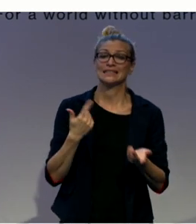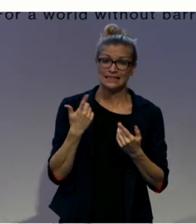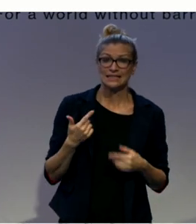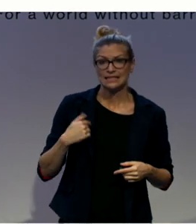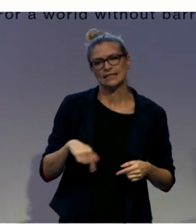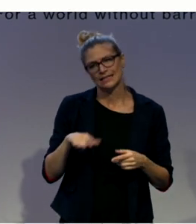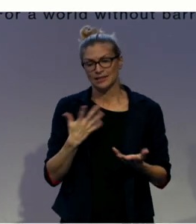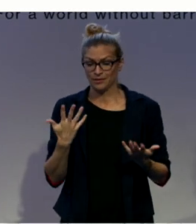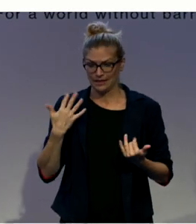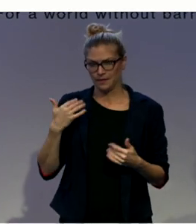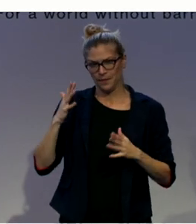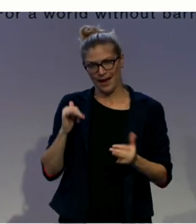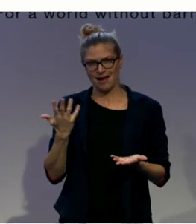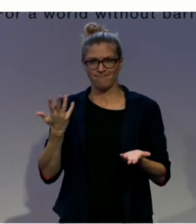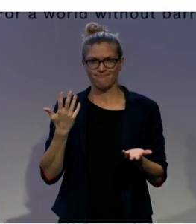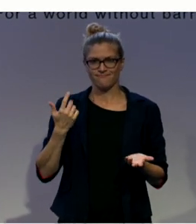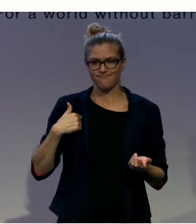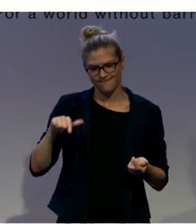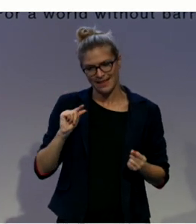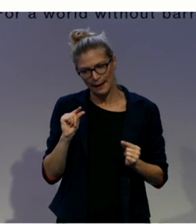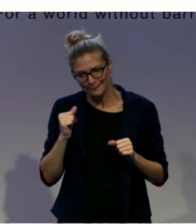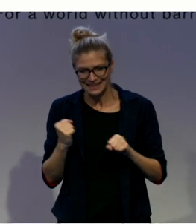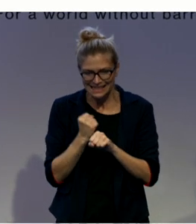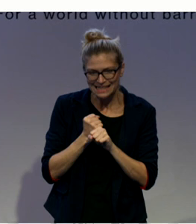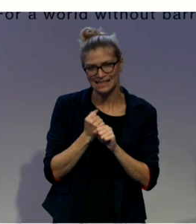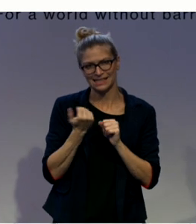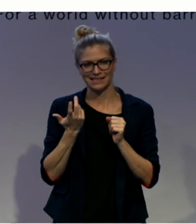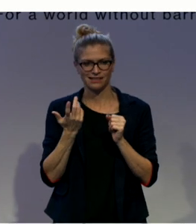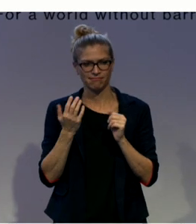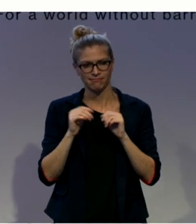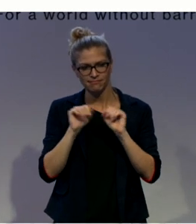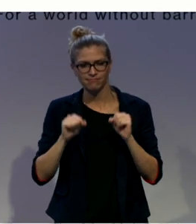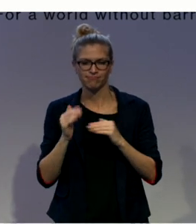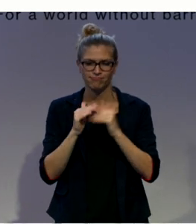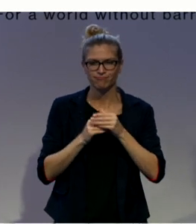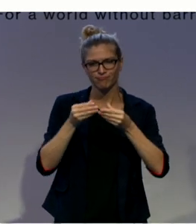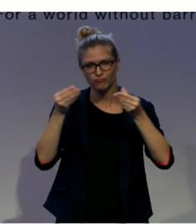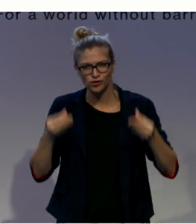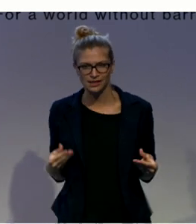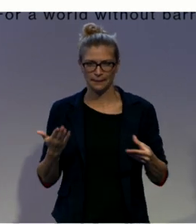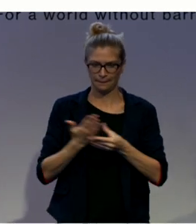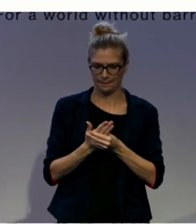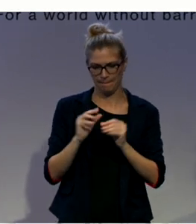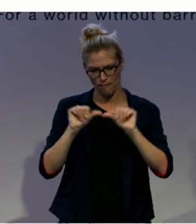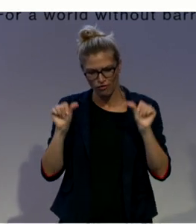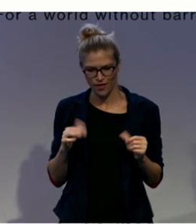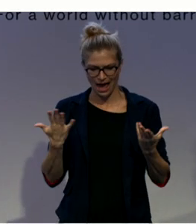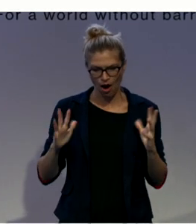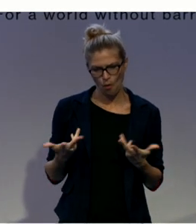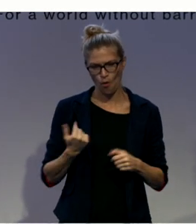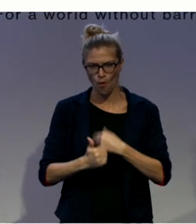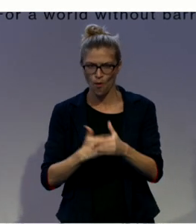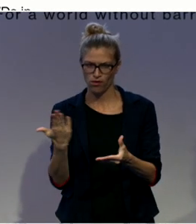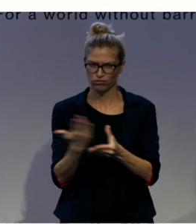assistant. And the challenge is the PA movement, personal assistant movement, is resign and we recruit.